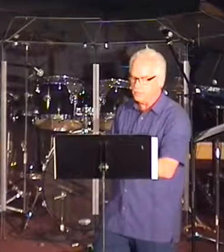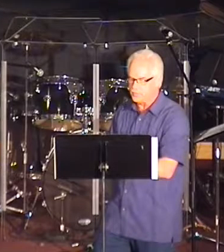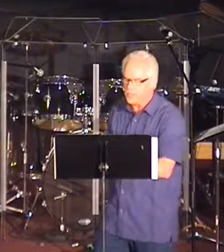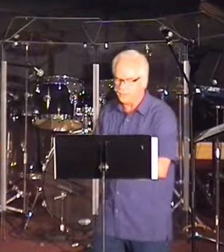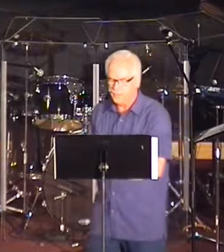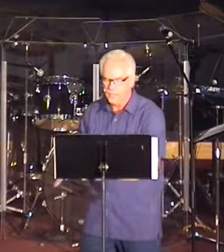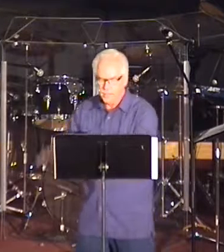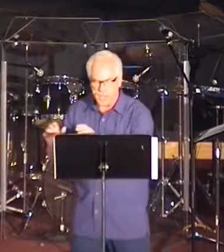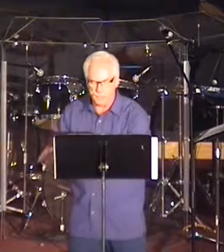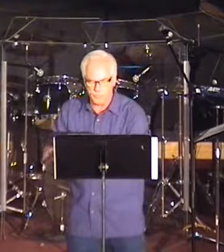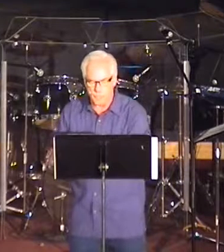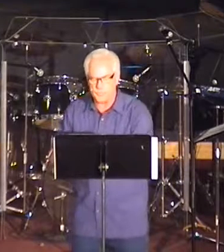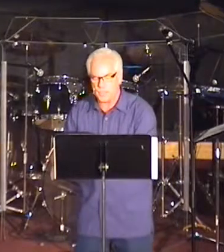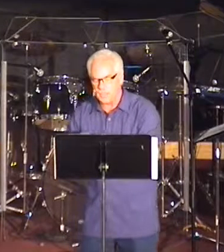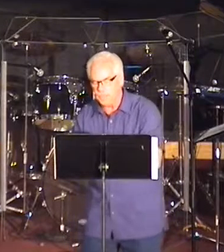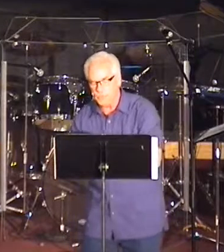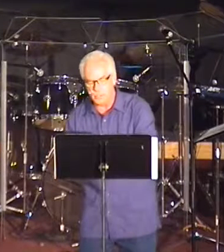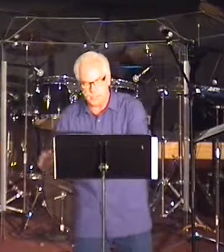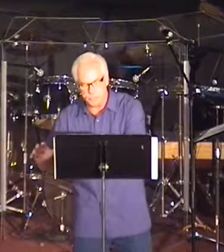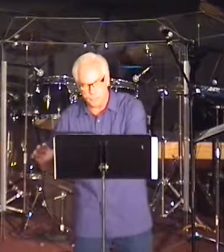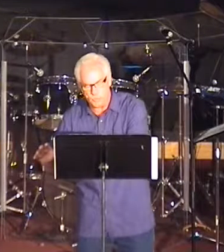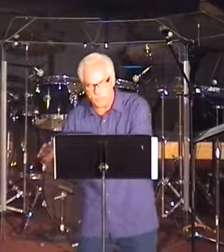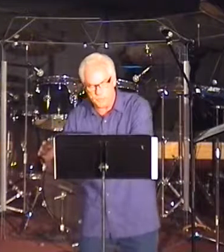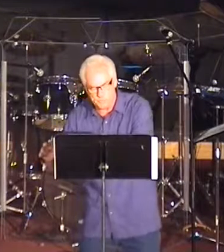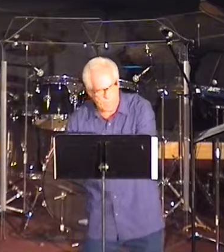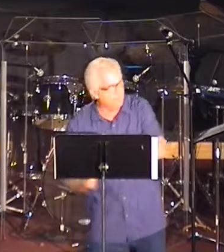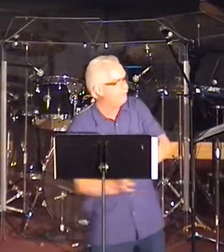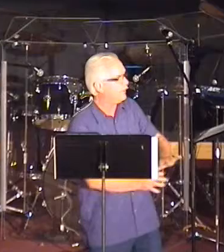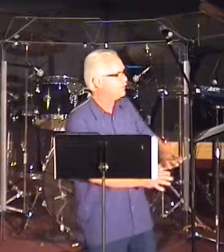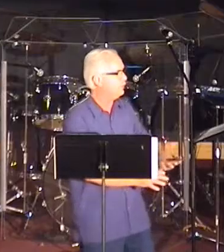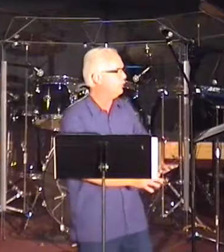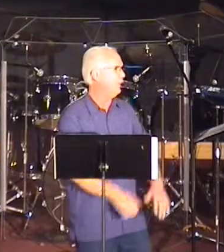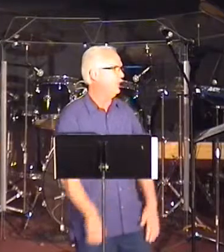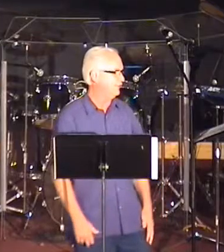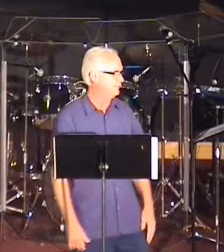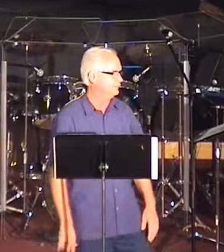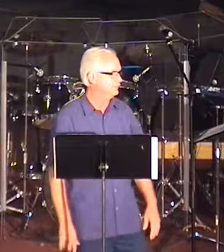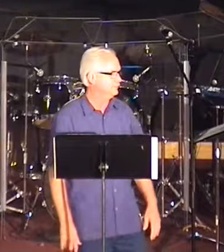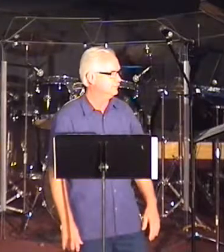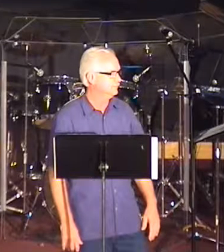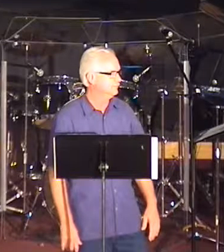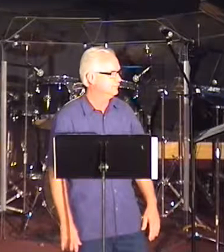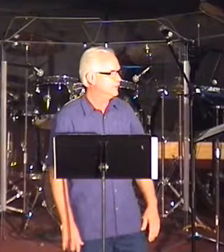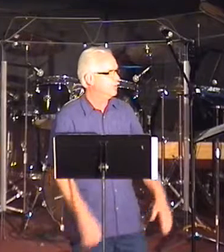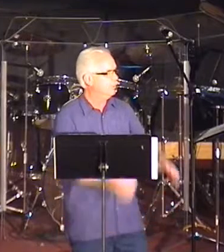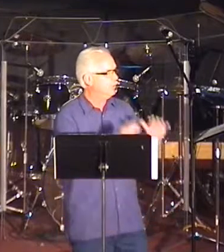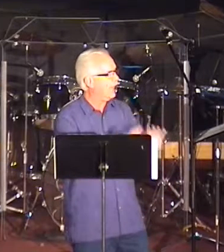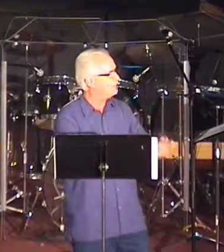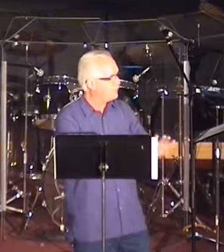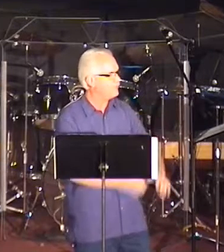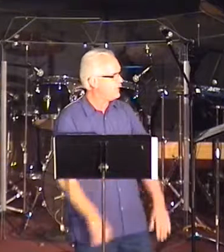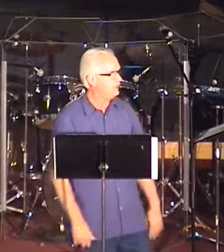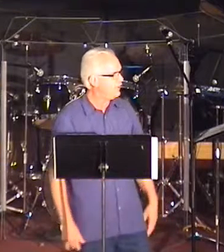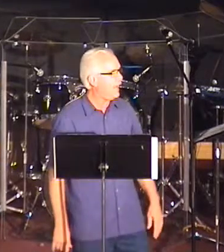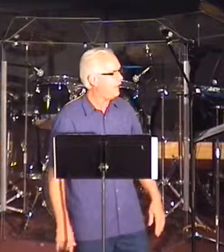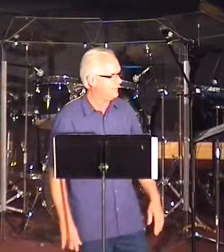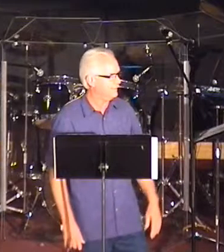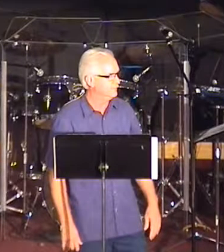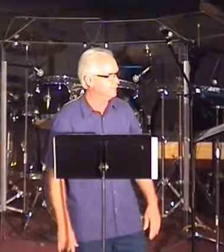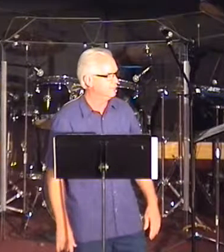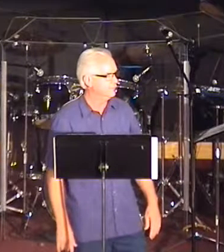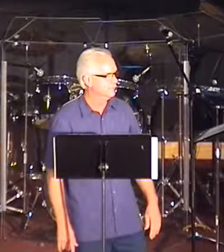many years later. God would prophesy, he would know that he would want to be back in fellowship with man. And so God's still the same